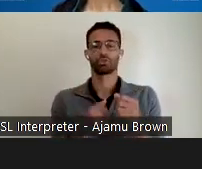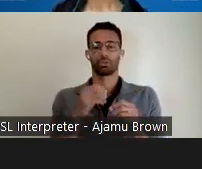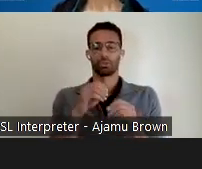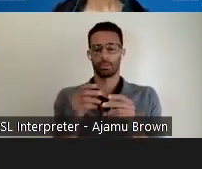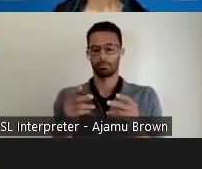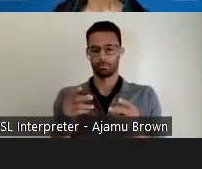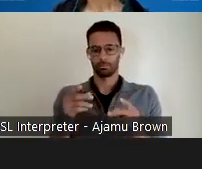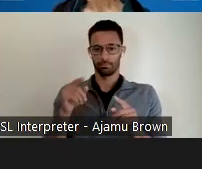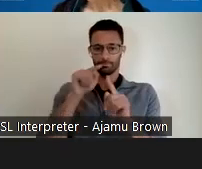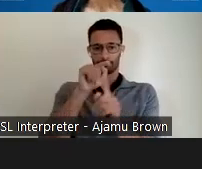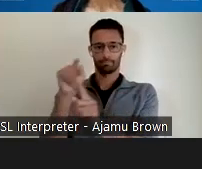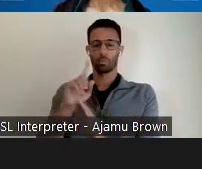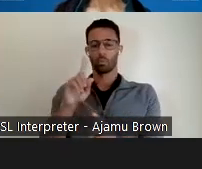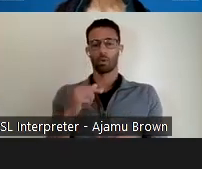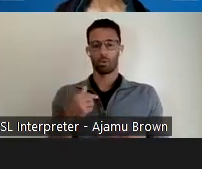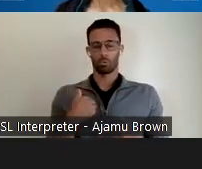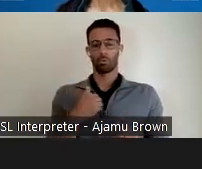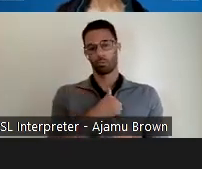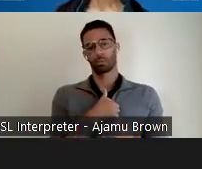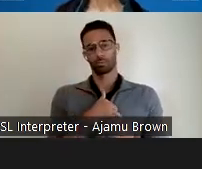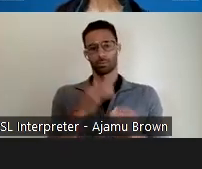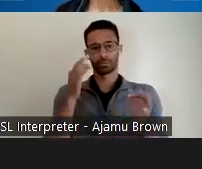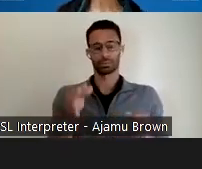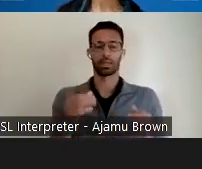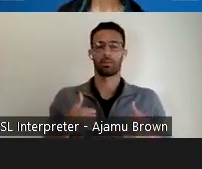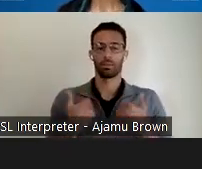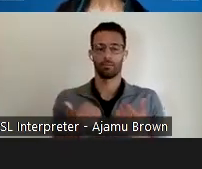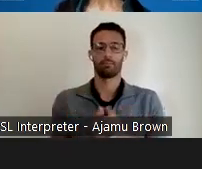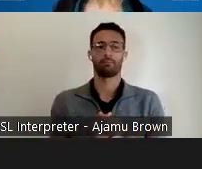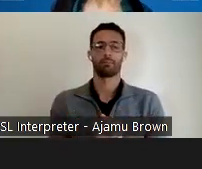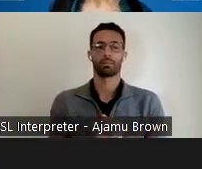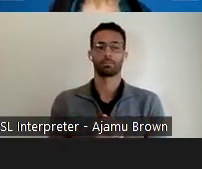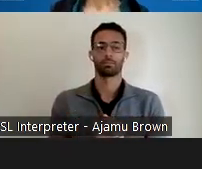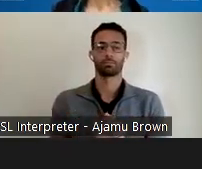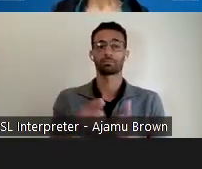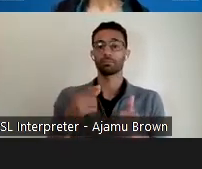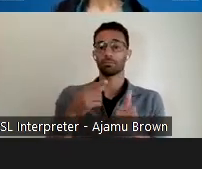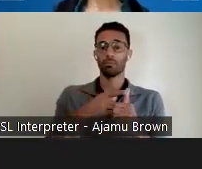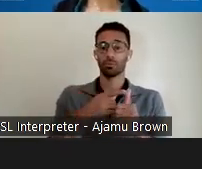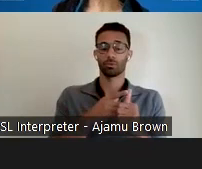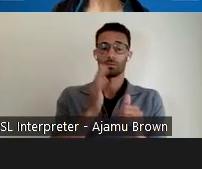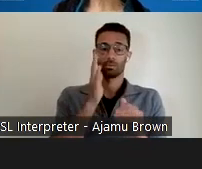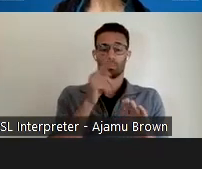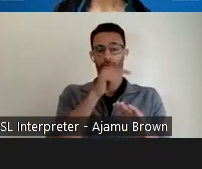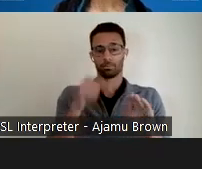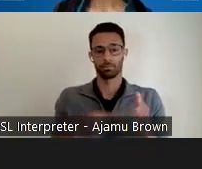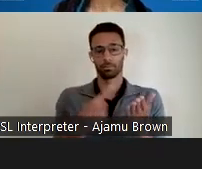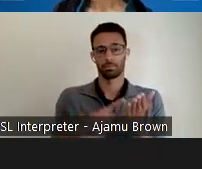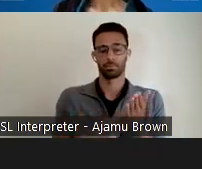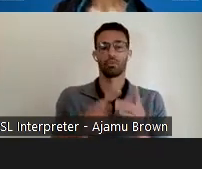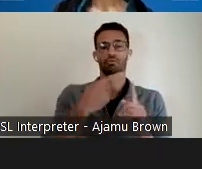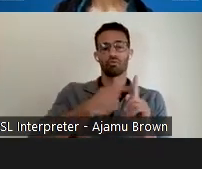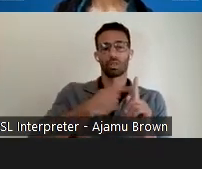we choose to live. The first, we will take a deep dive into two different local rental assistance